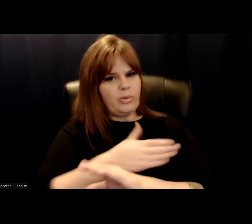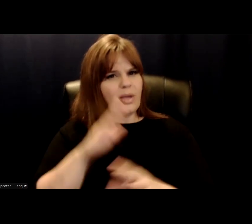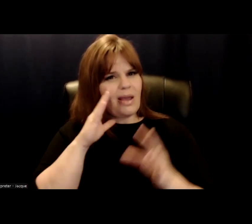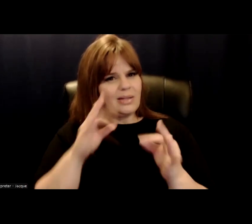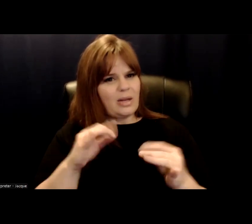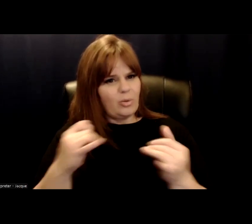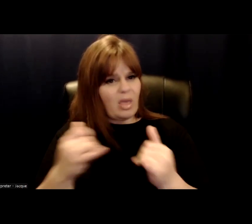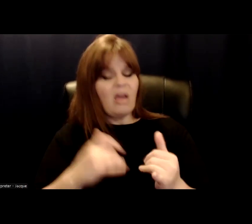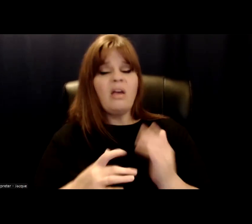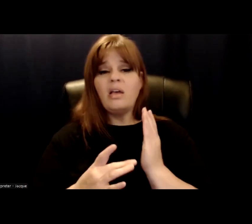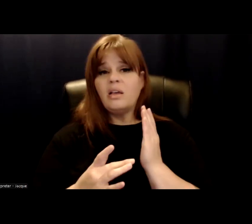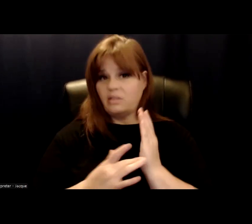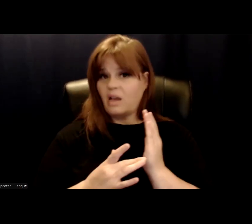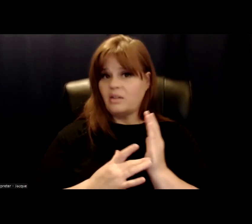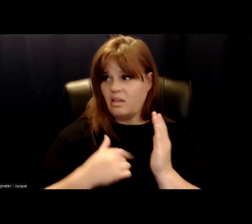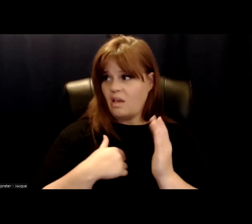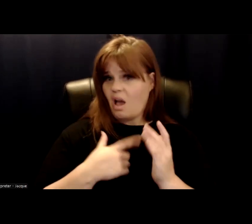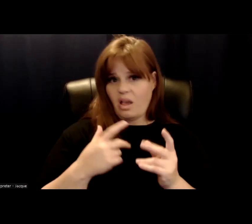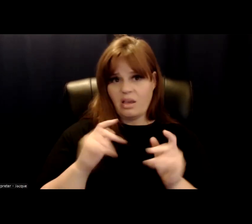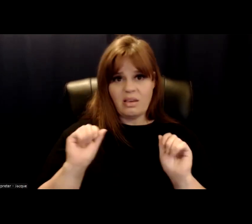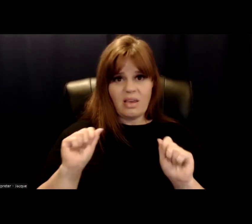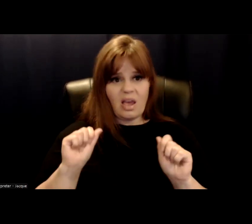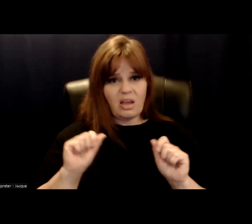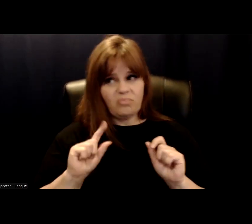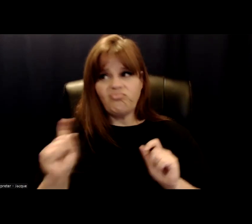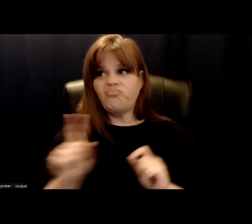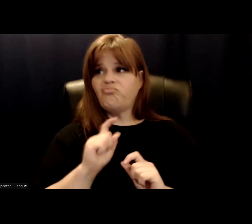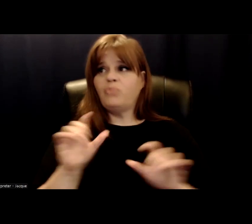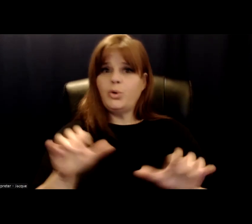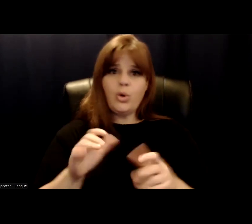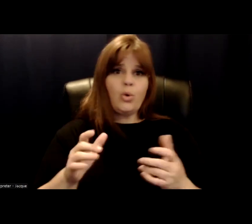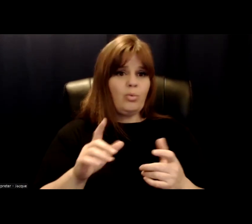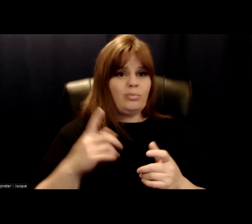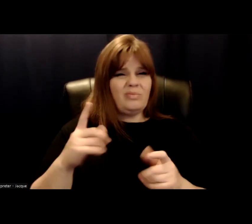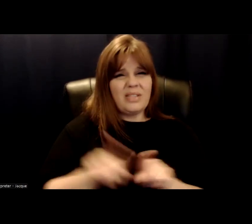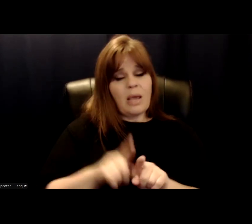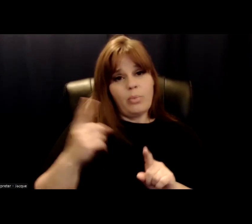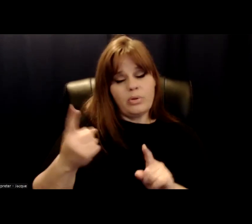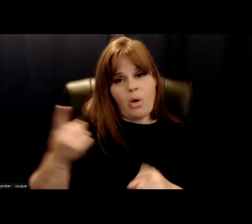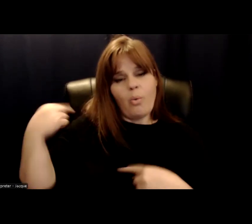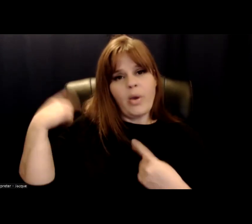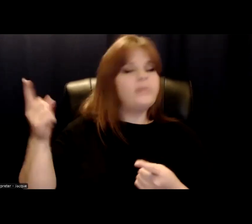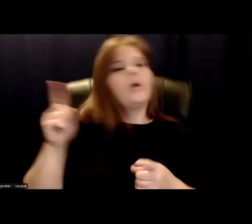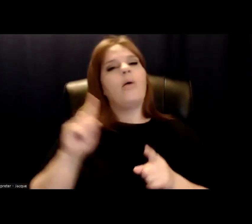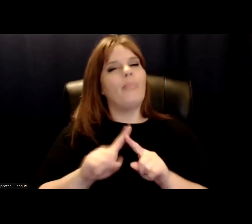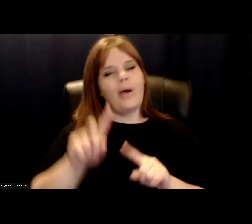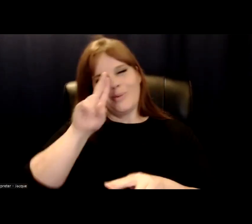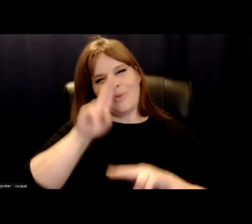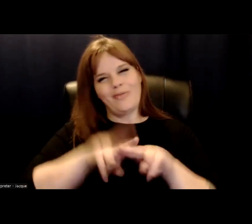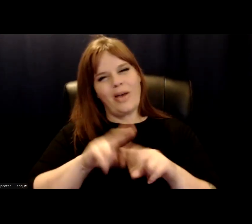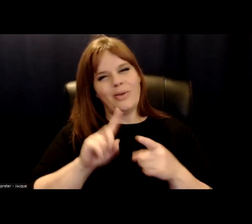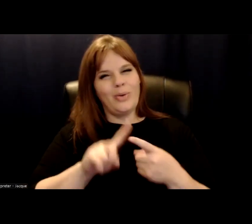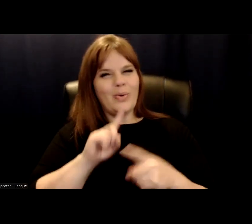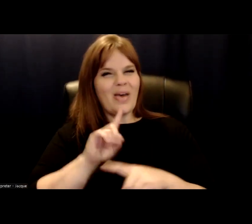Technically, I can find my way around just as much as I always could, and it's been fun to actually